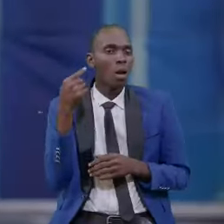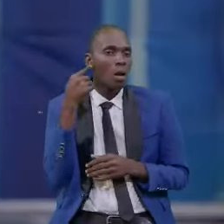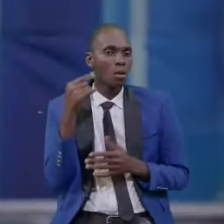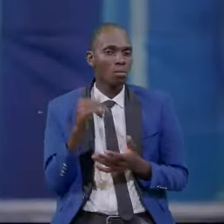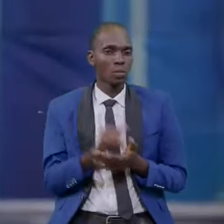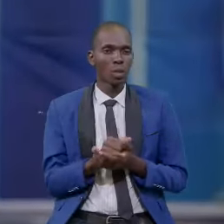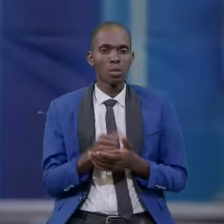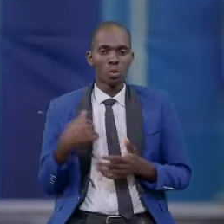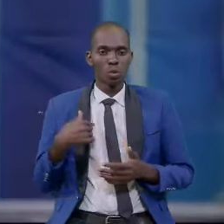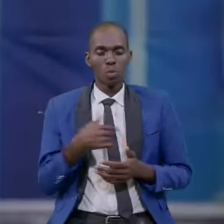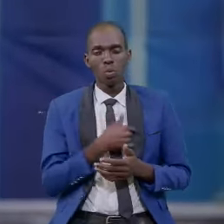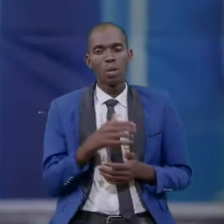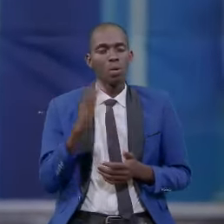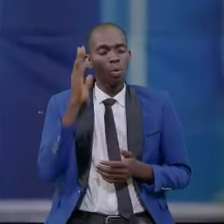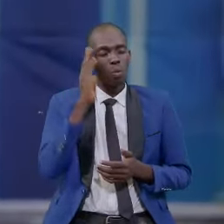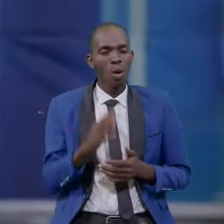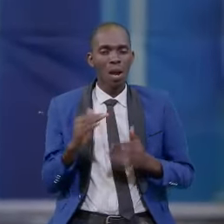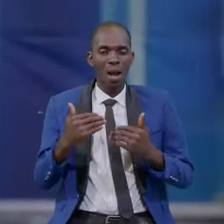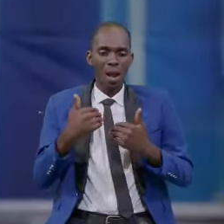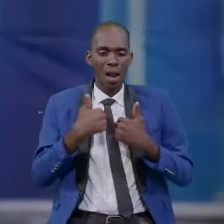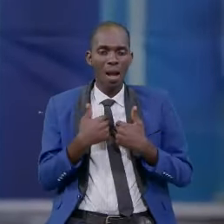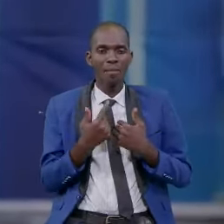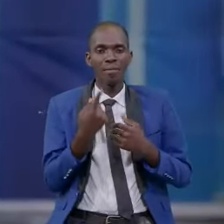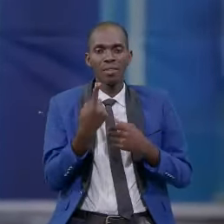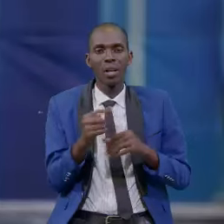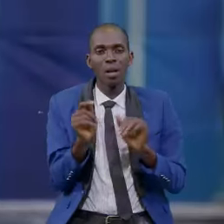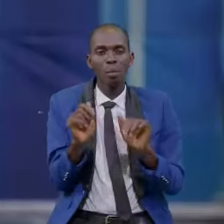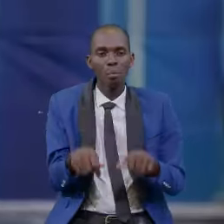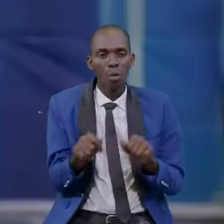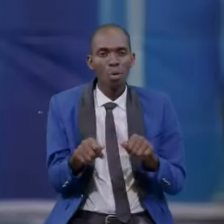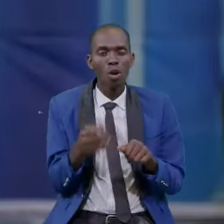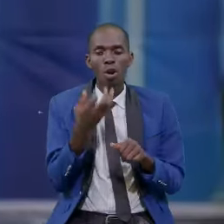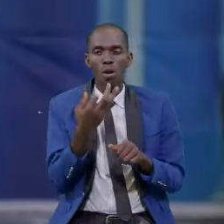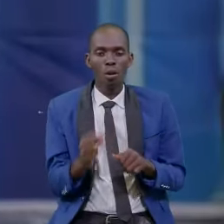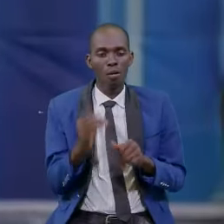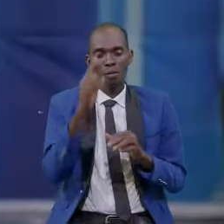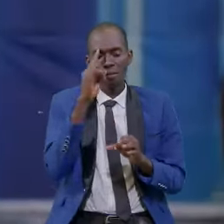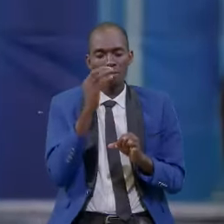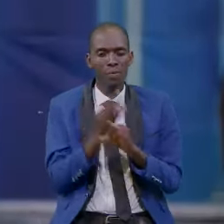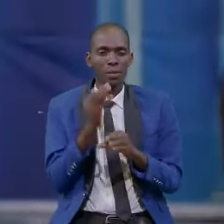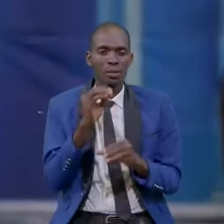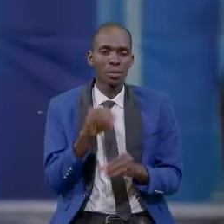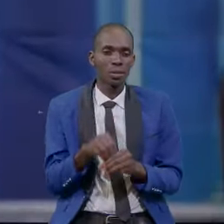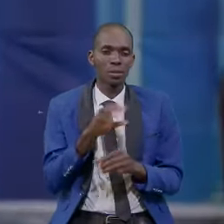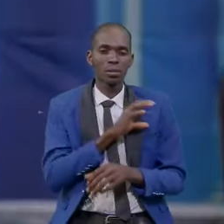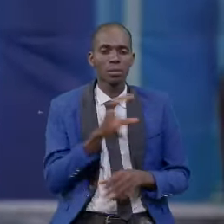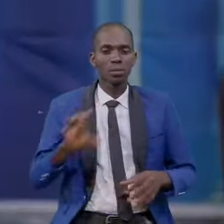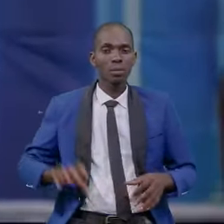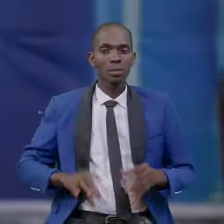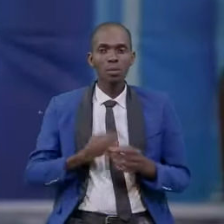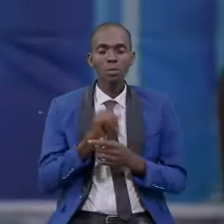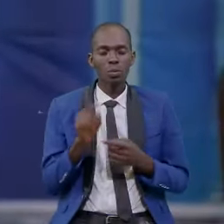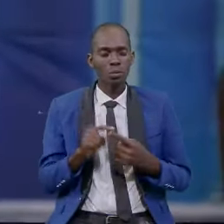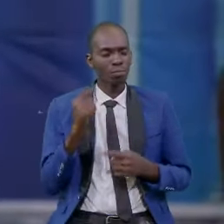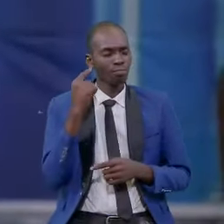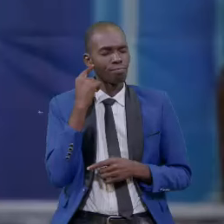to have the possibilities of faith in Christ. And when you heard, you said, I'll